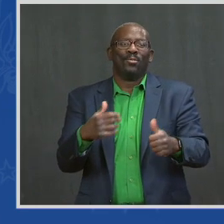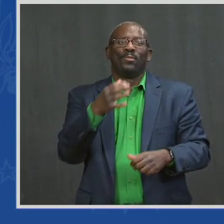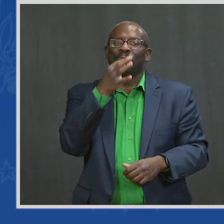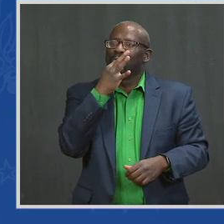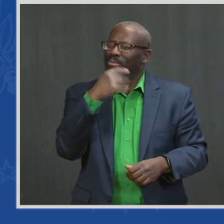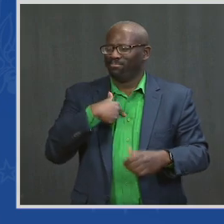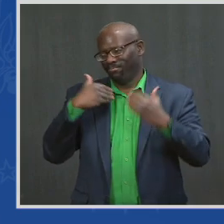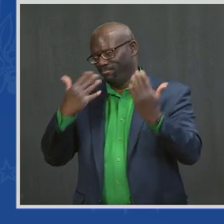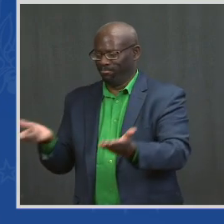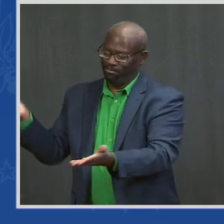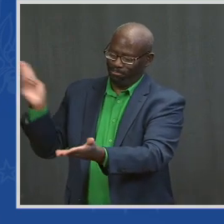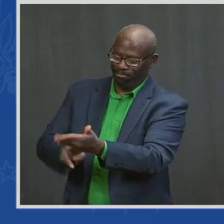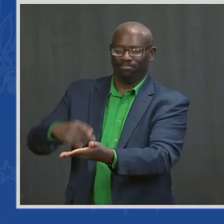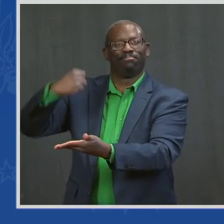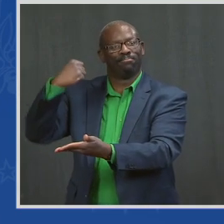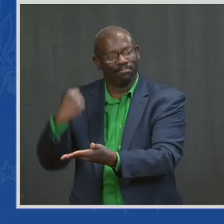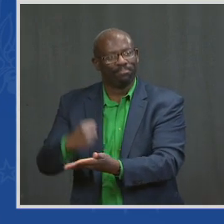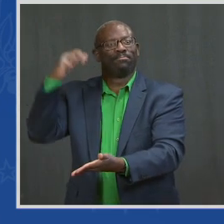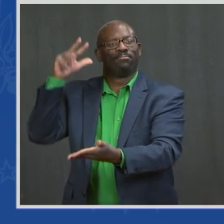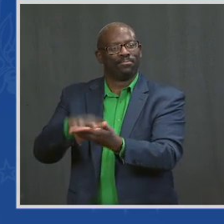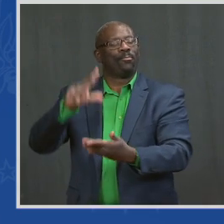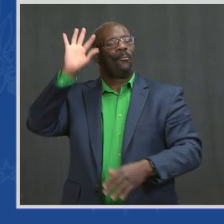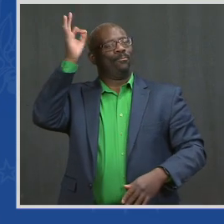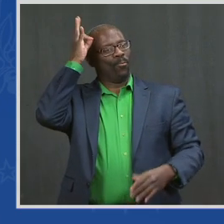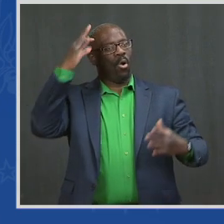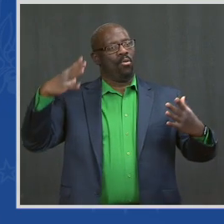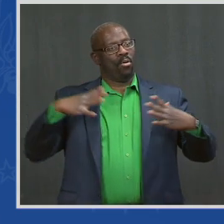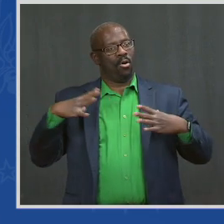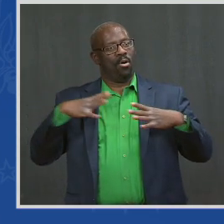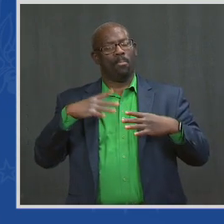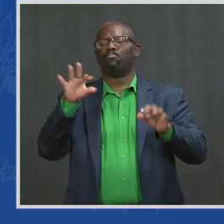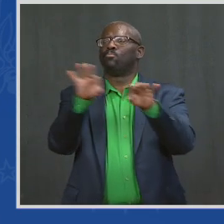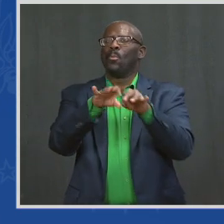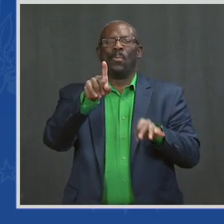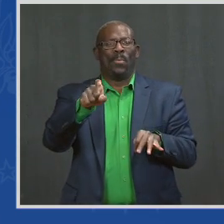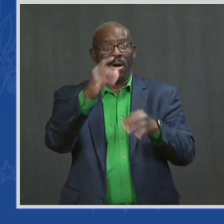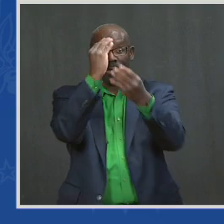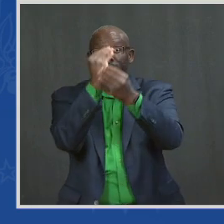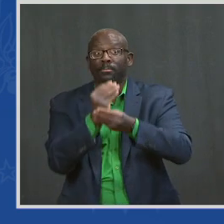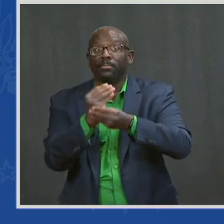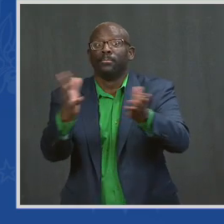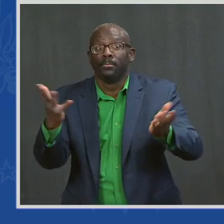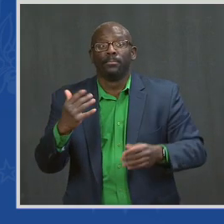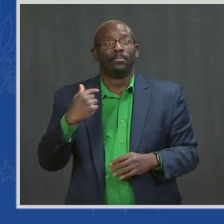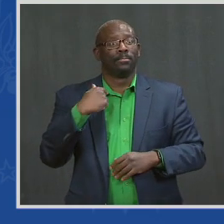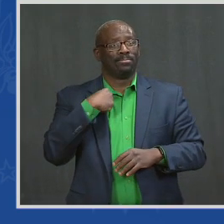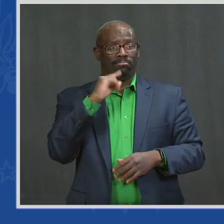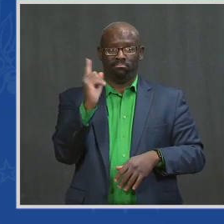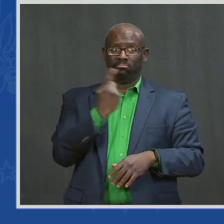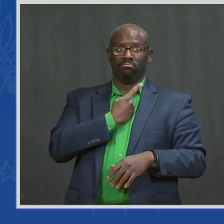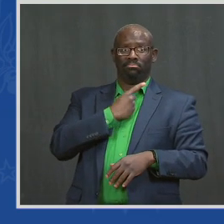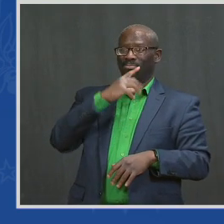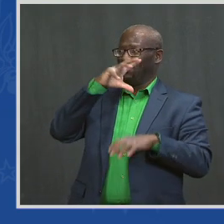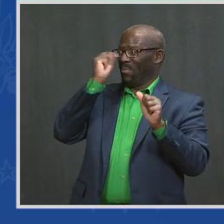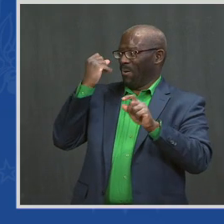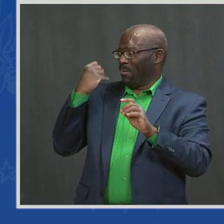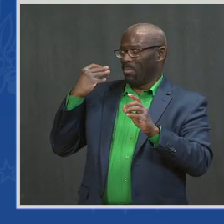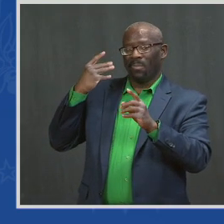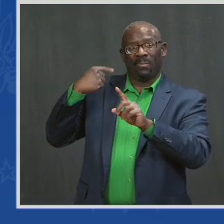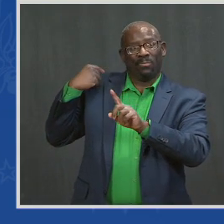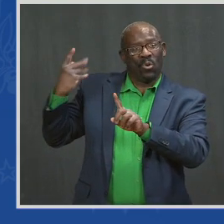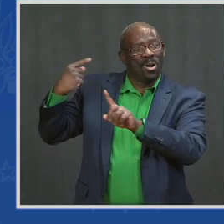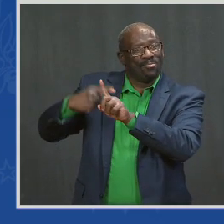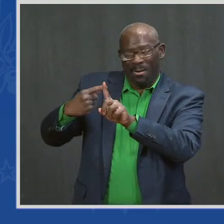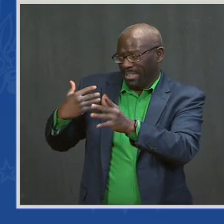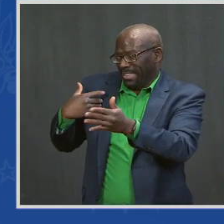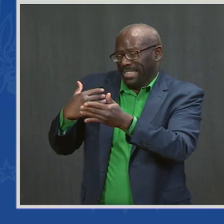federal holiday. And I have to say to you, I've only been president for several months, but I think this